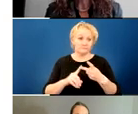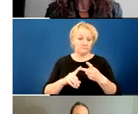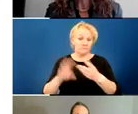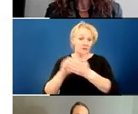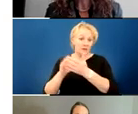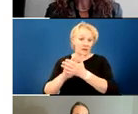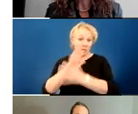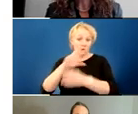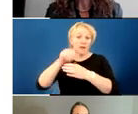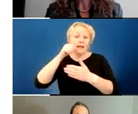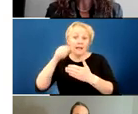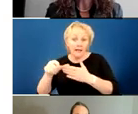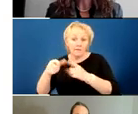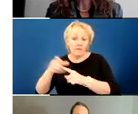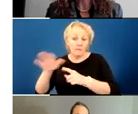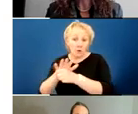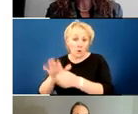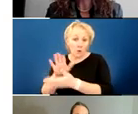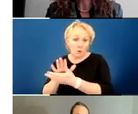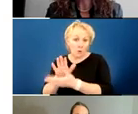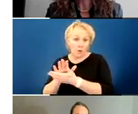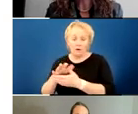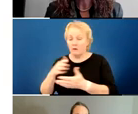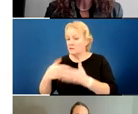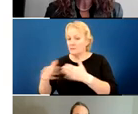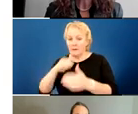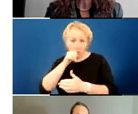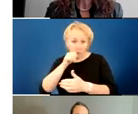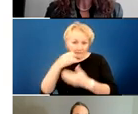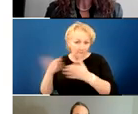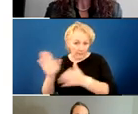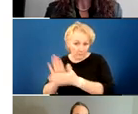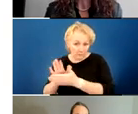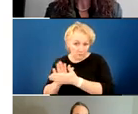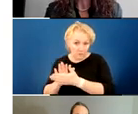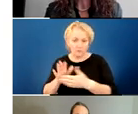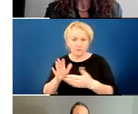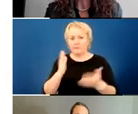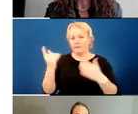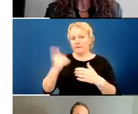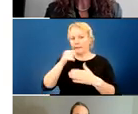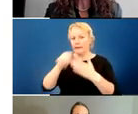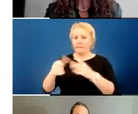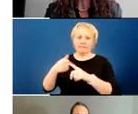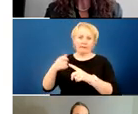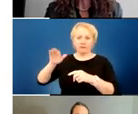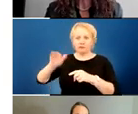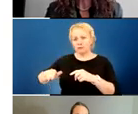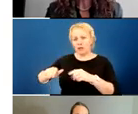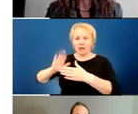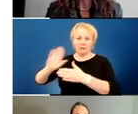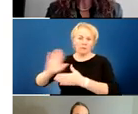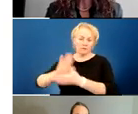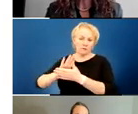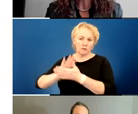documentation, including letters from local schools, whether that's public or private. So maybe it's something that you have from a child's school